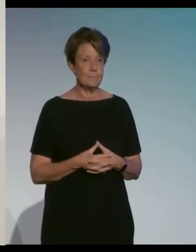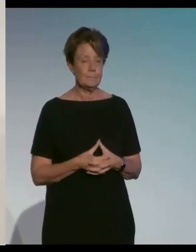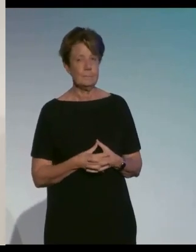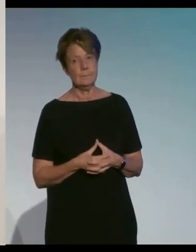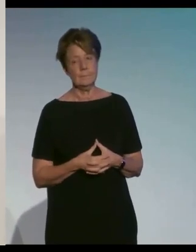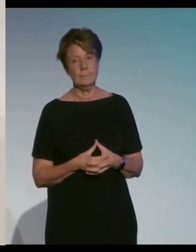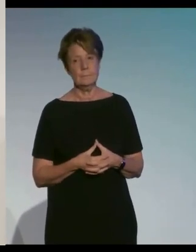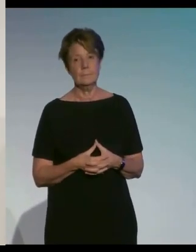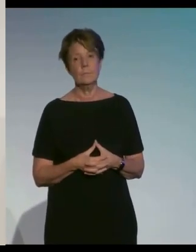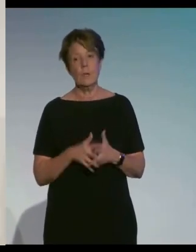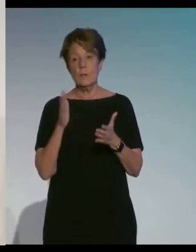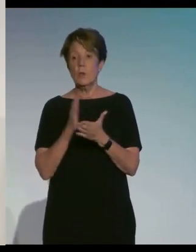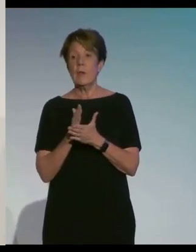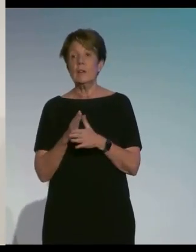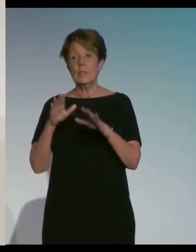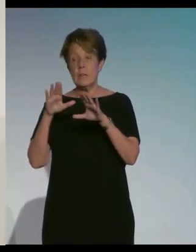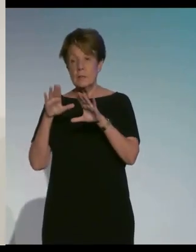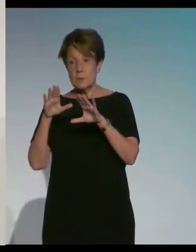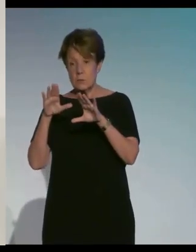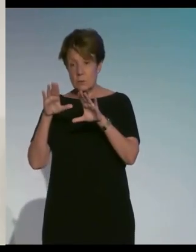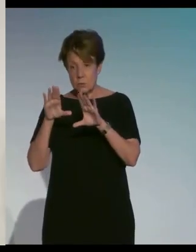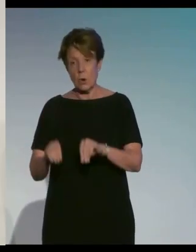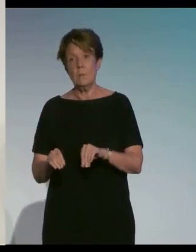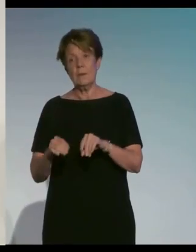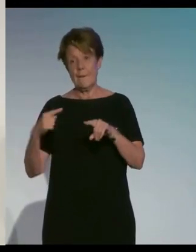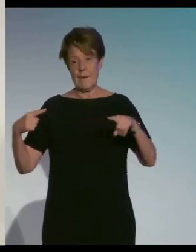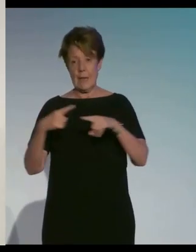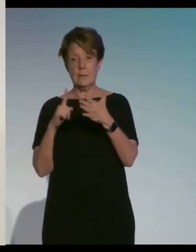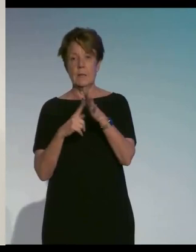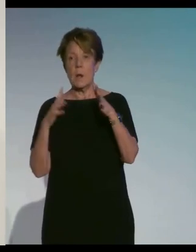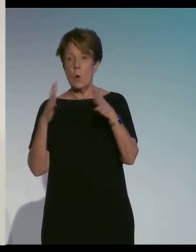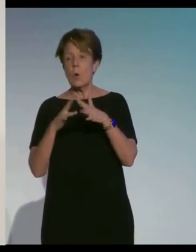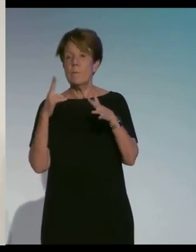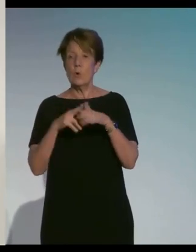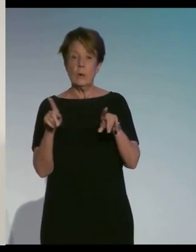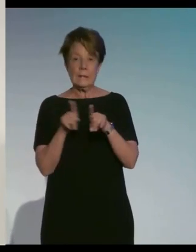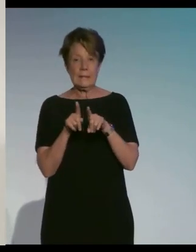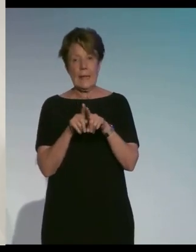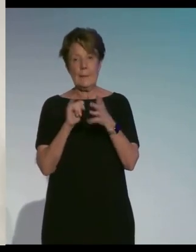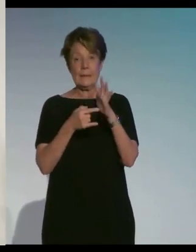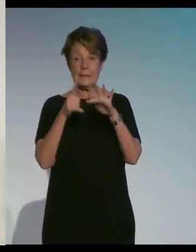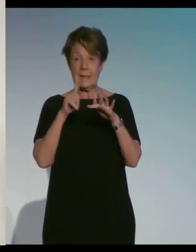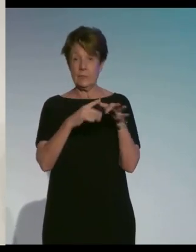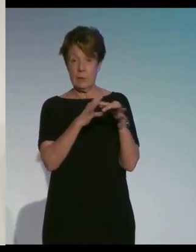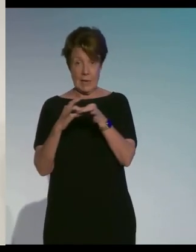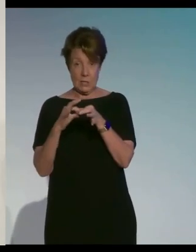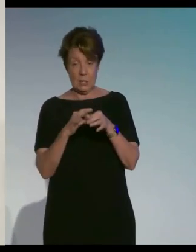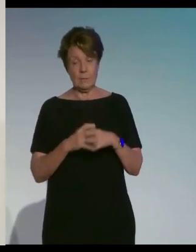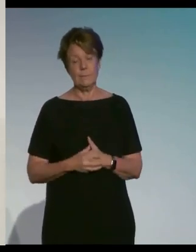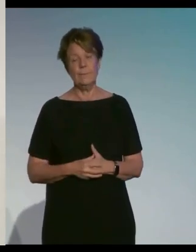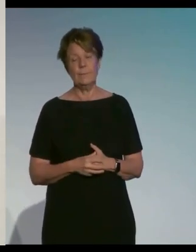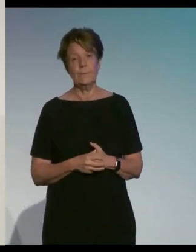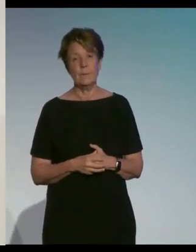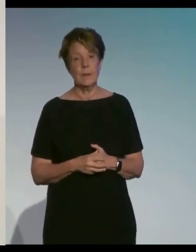So they asked for decriminalization, of course, of same-sex relationships. They also asked the government, which was, I thought,